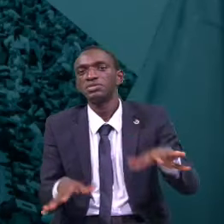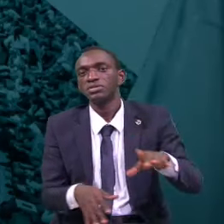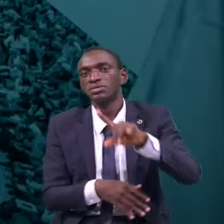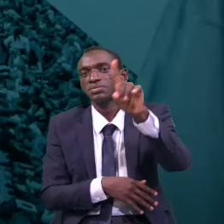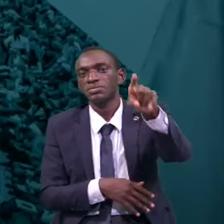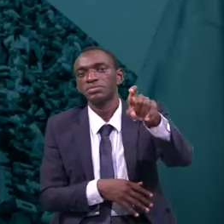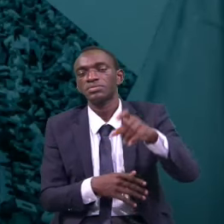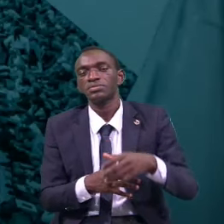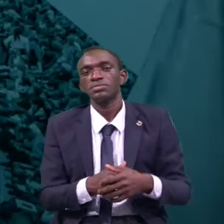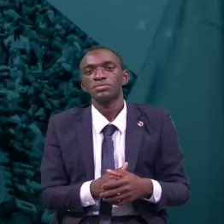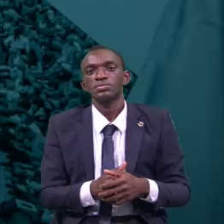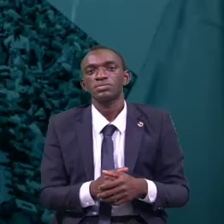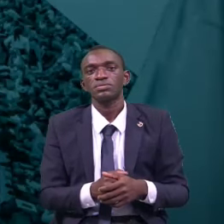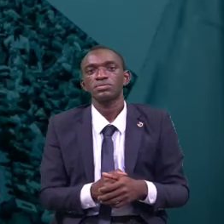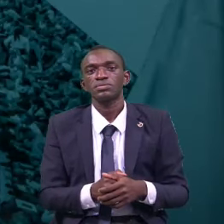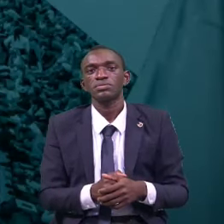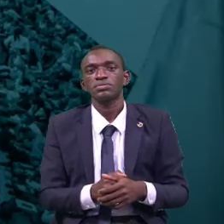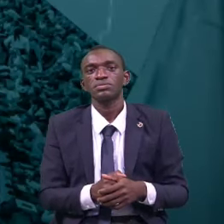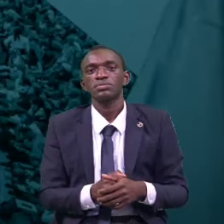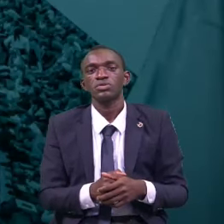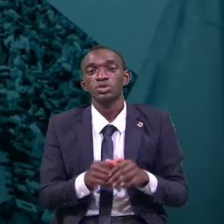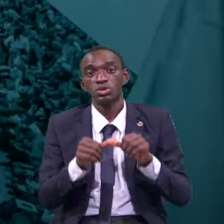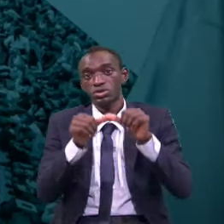Allez-y. Continue. Continue.